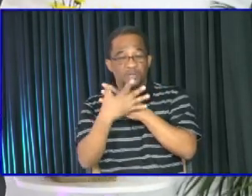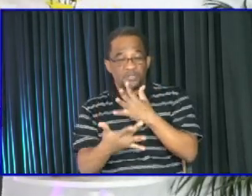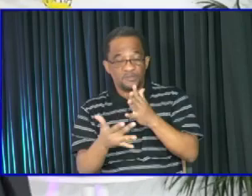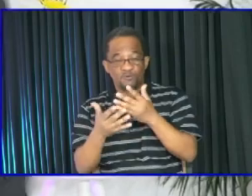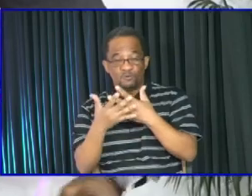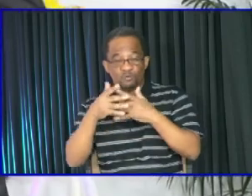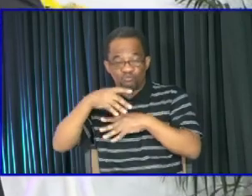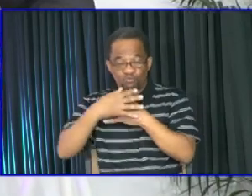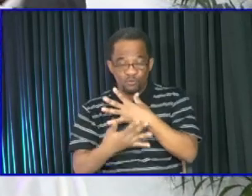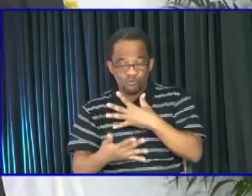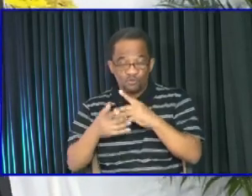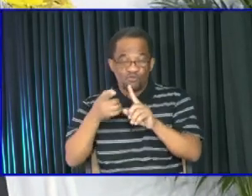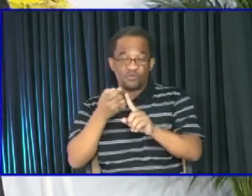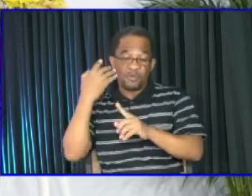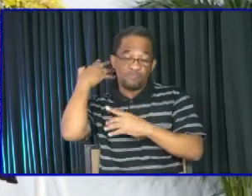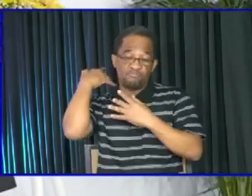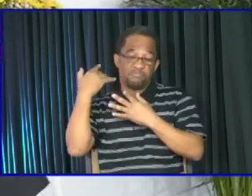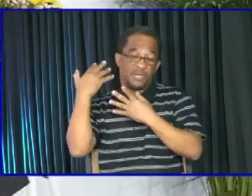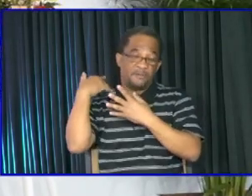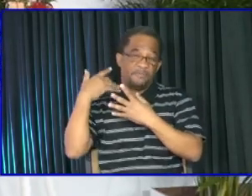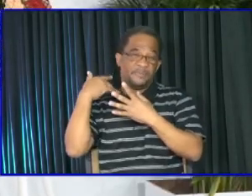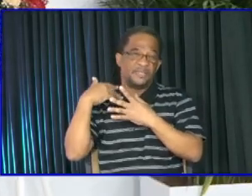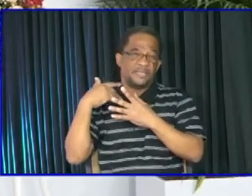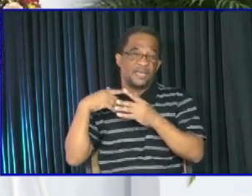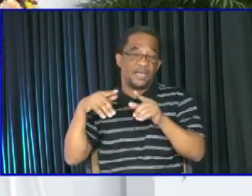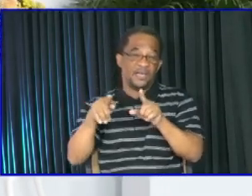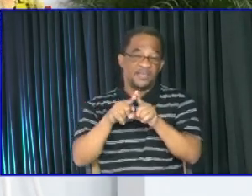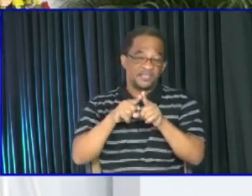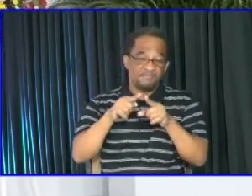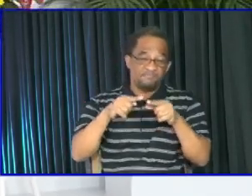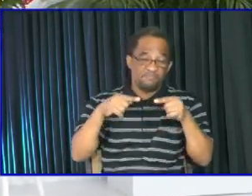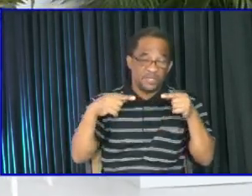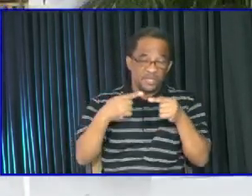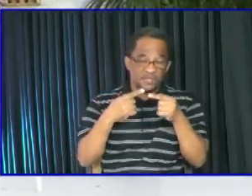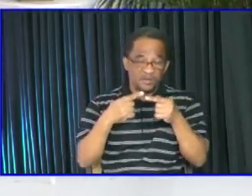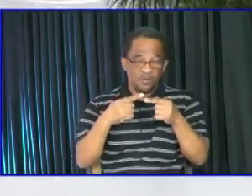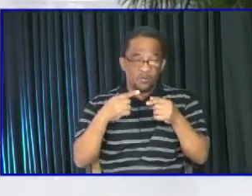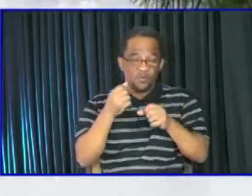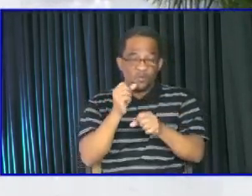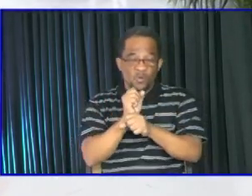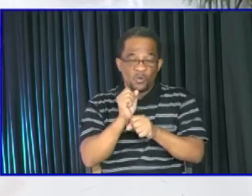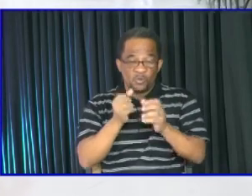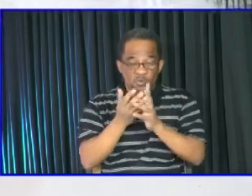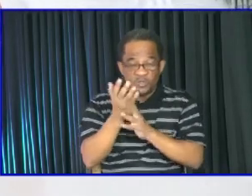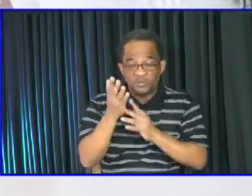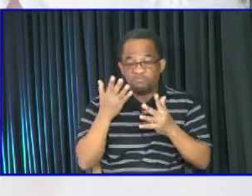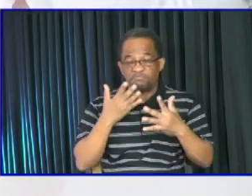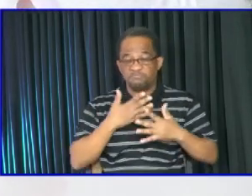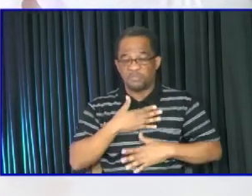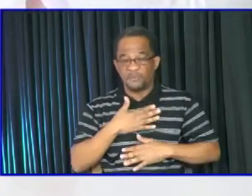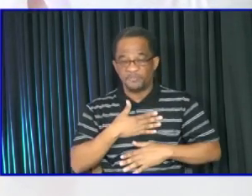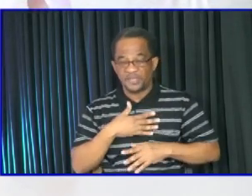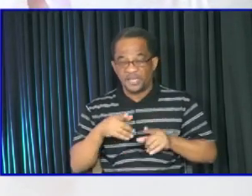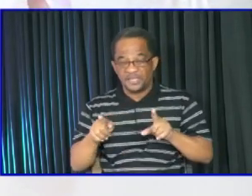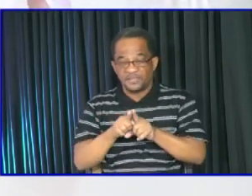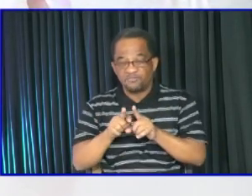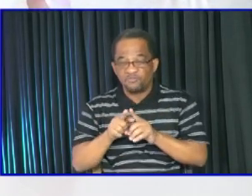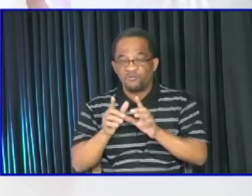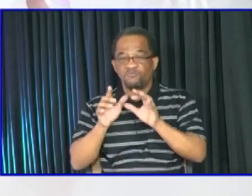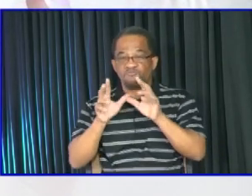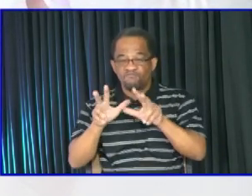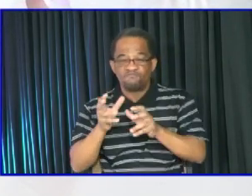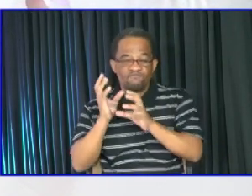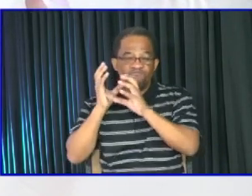back. Yes, with pain pinching every nerve. Jesus makes his way to Golgotha's